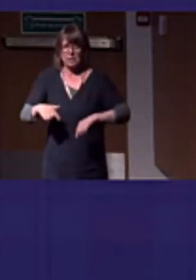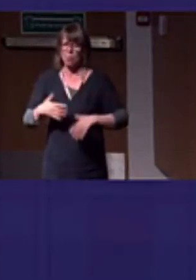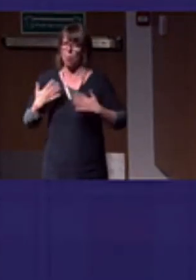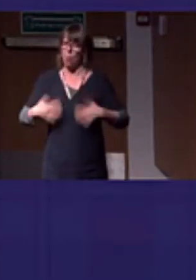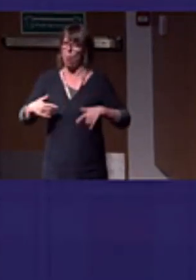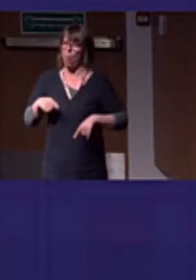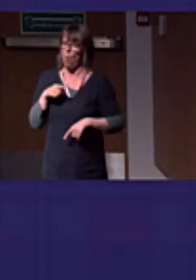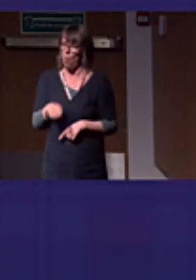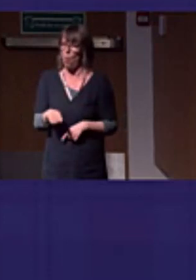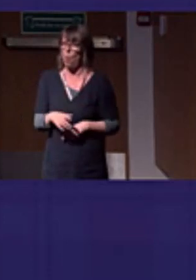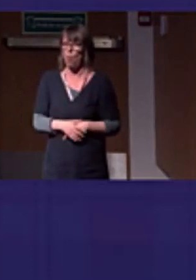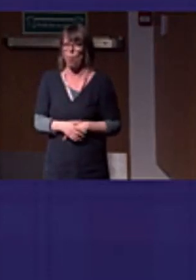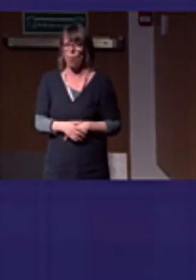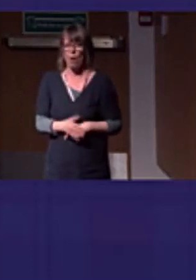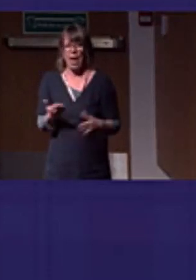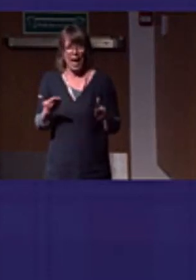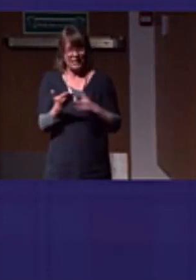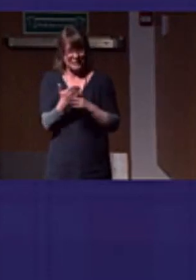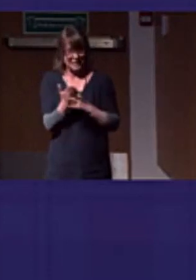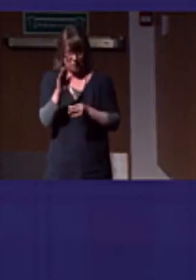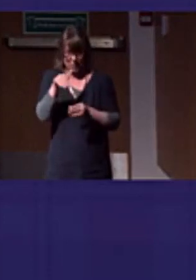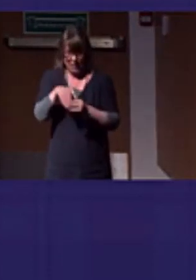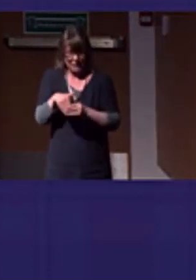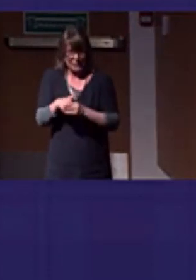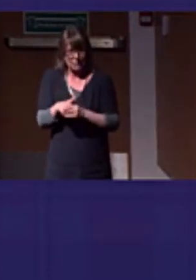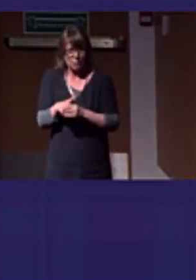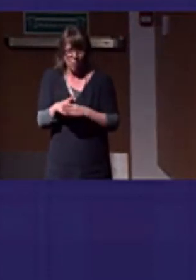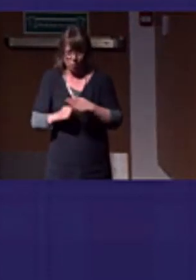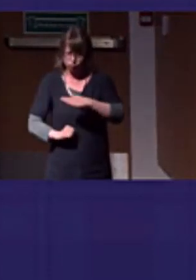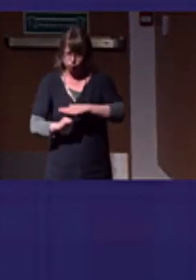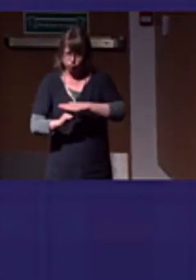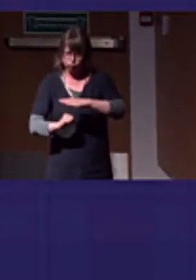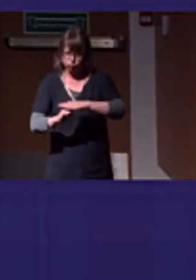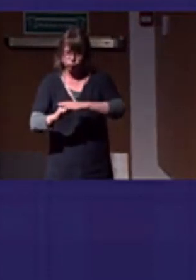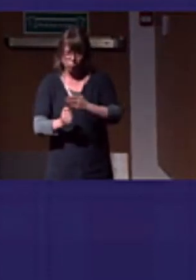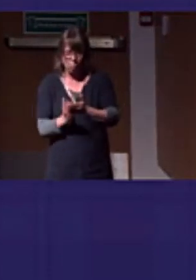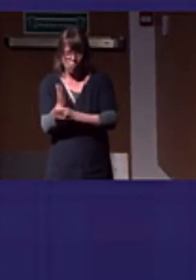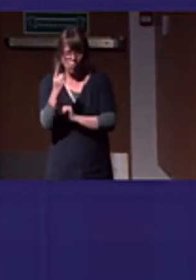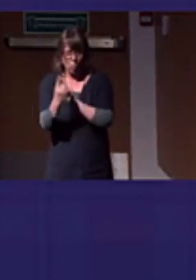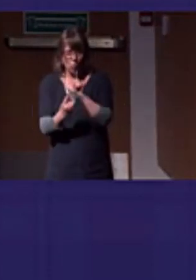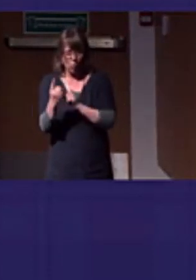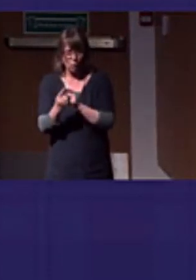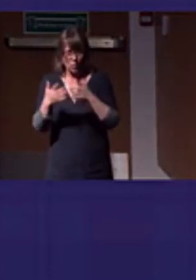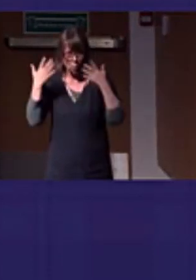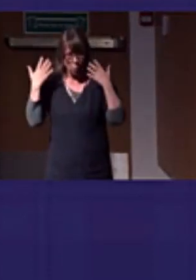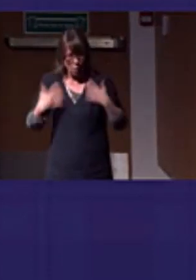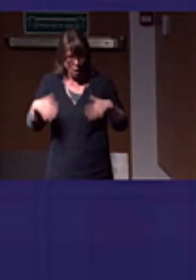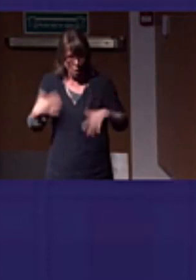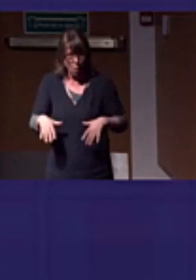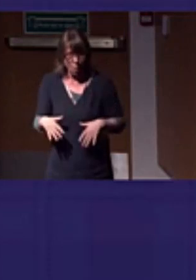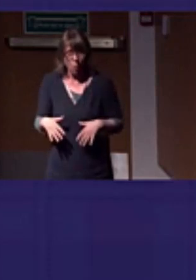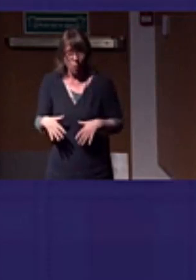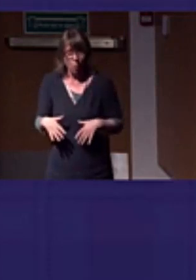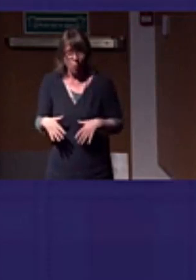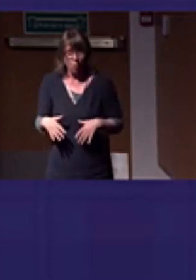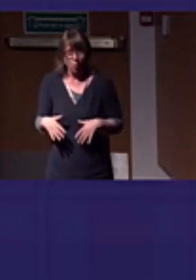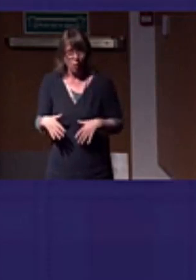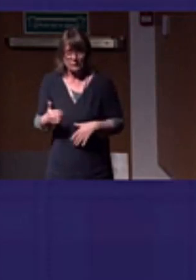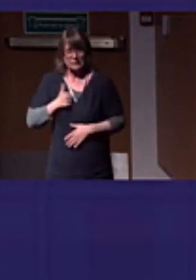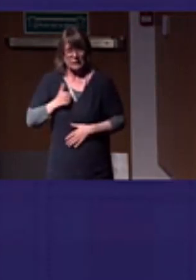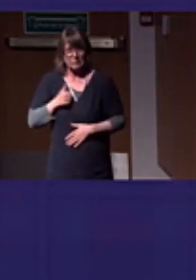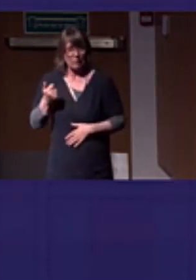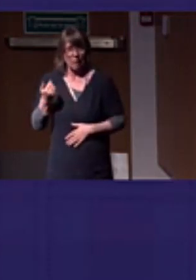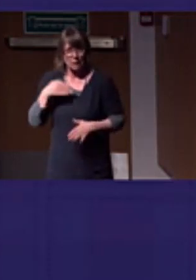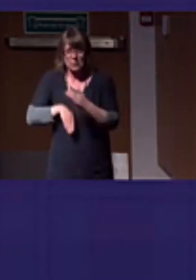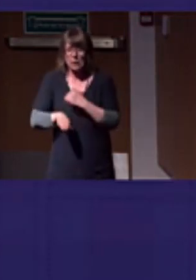Honestly, the fact that accessibility and inclusion was woven through every single part of this conference was really intense. That was intense for me. I didn't expect that. The